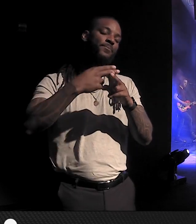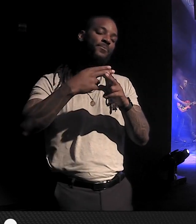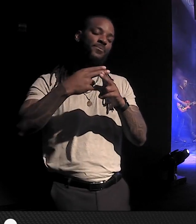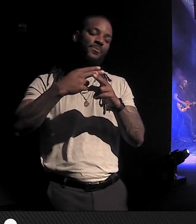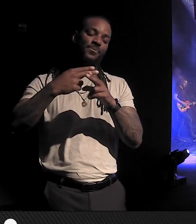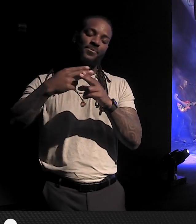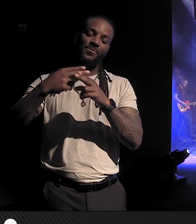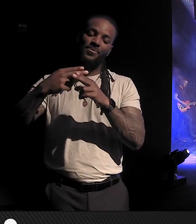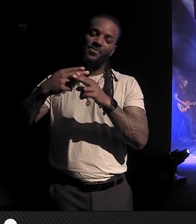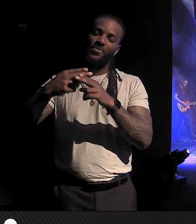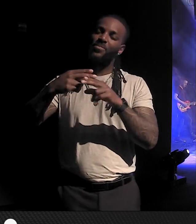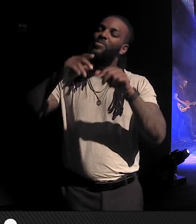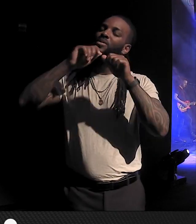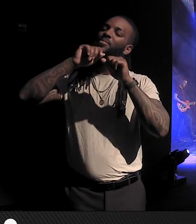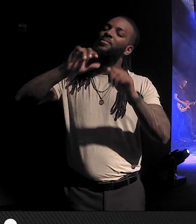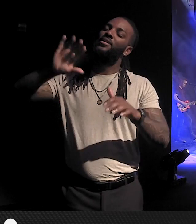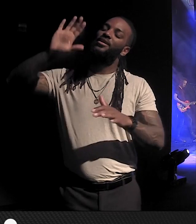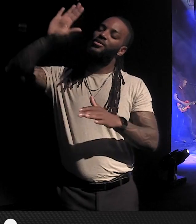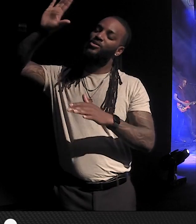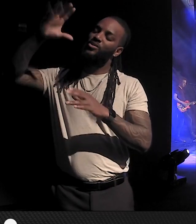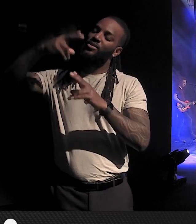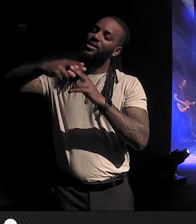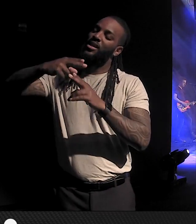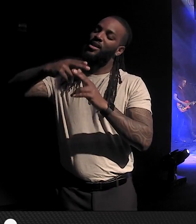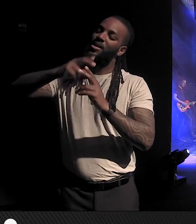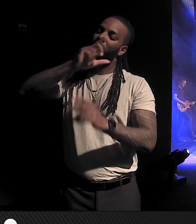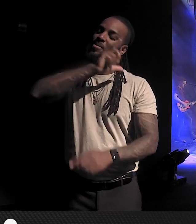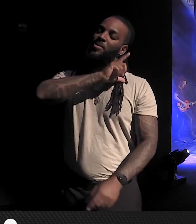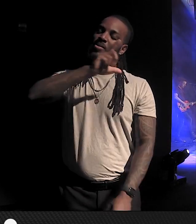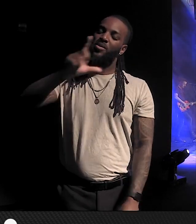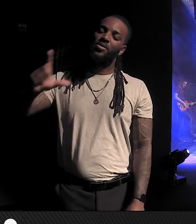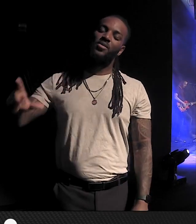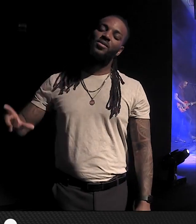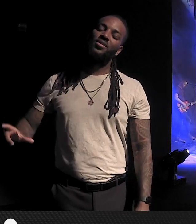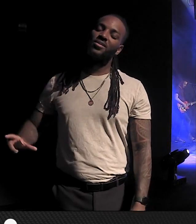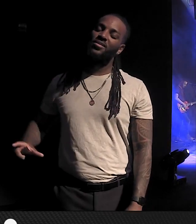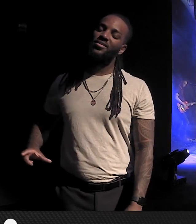We bless Your name.